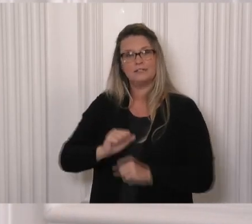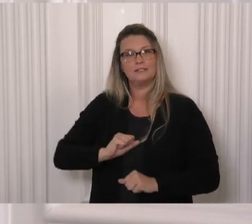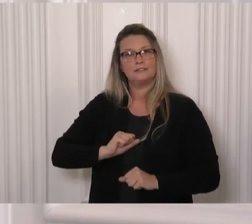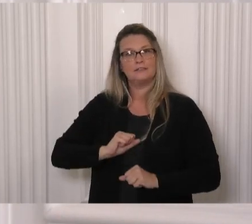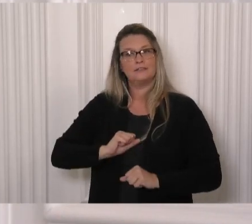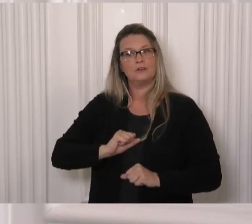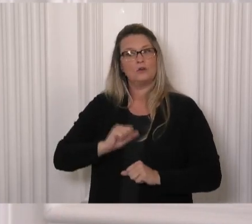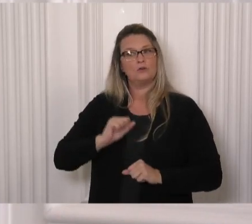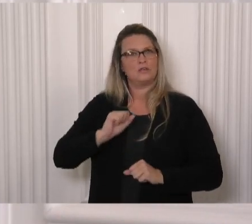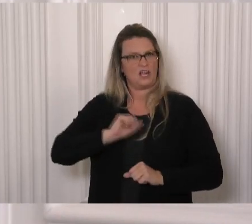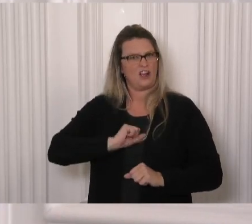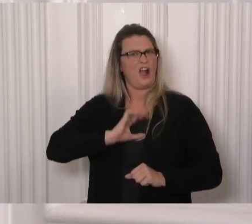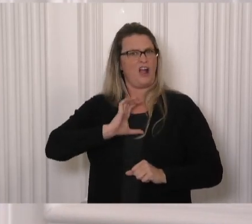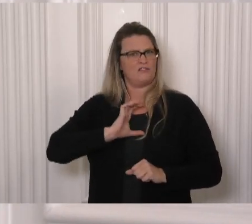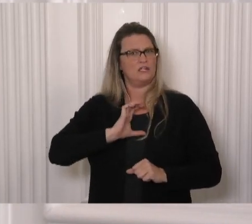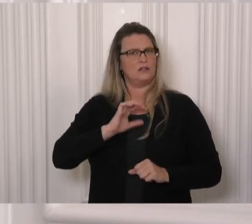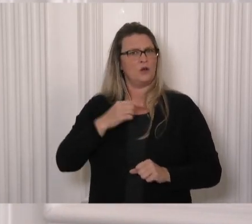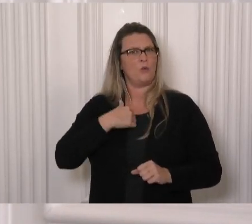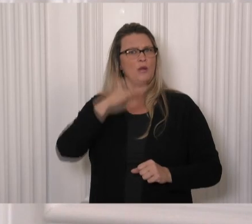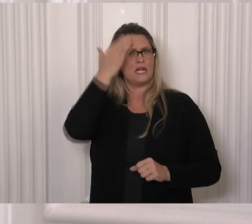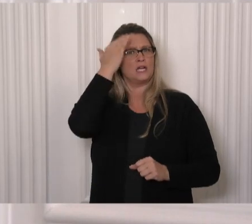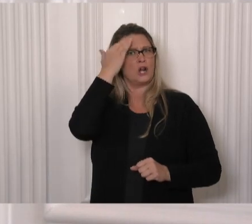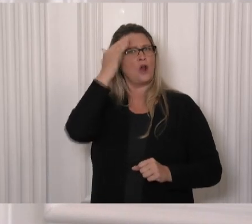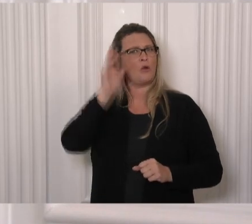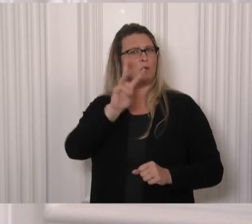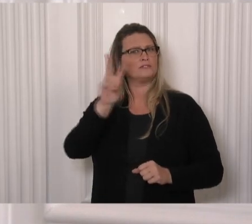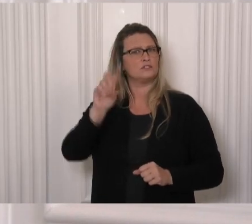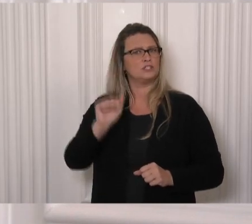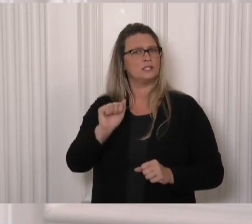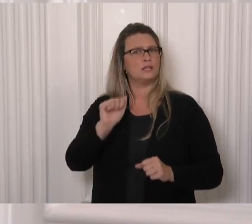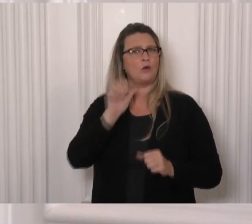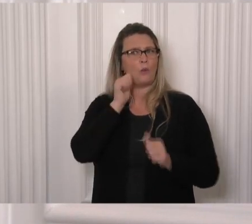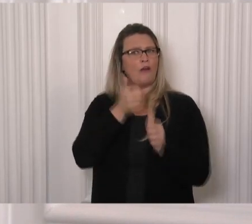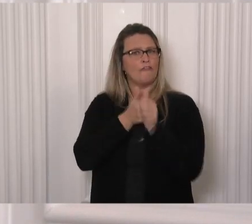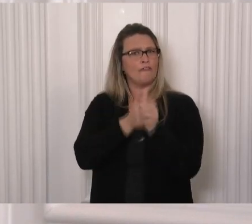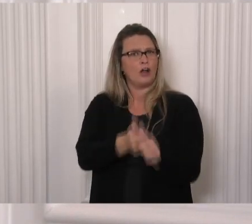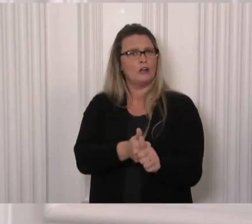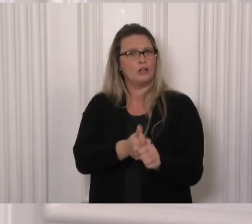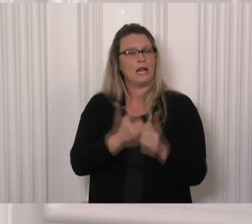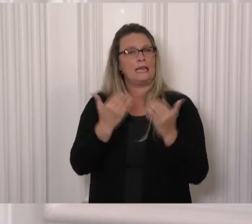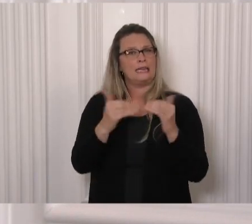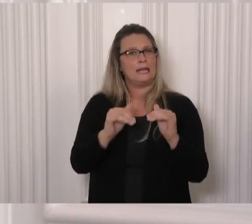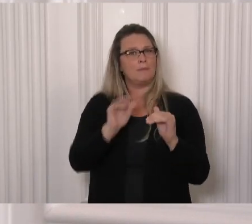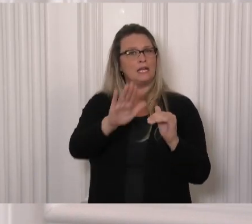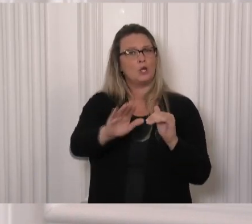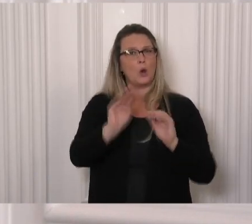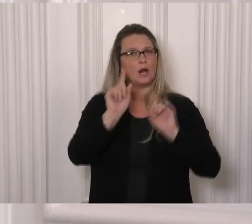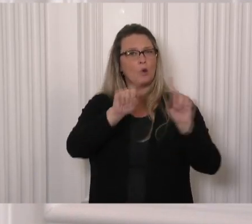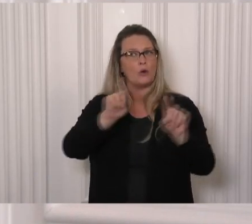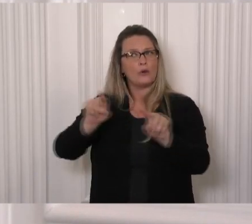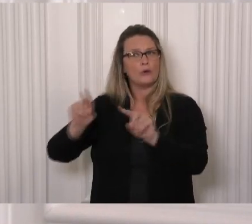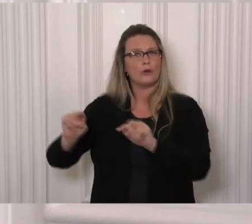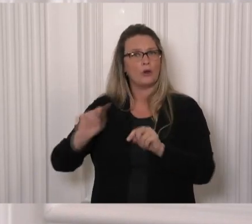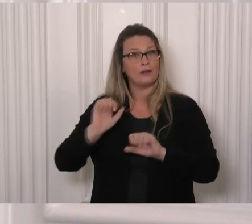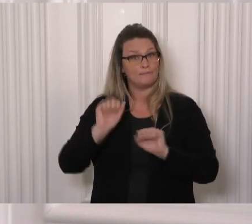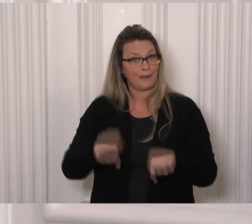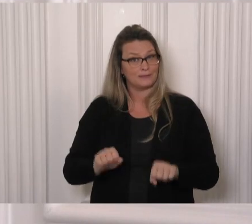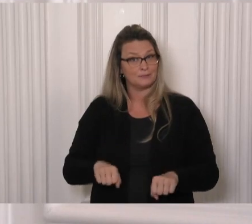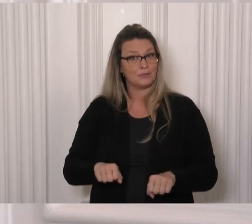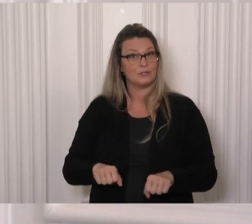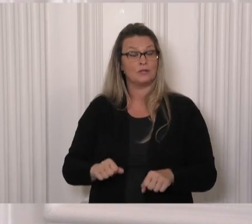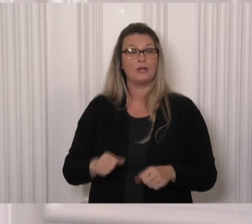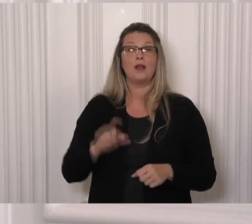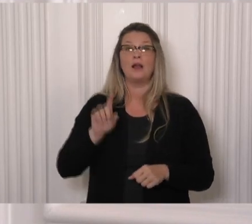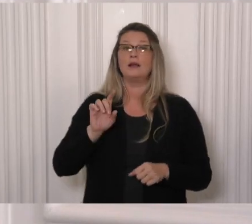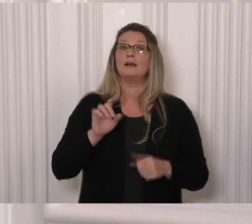going to step up and do what we ask them to do to limit movement where possible, to maintain only essential services that we need to, and